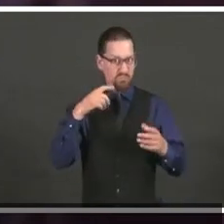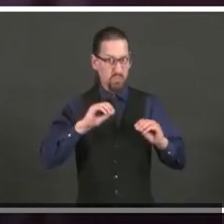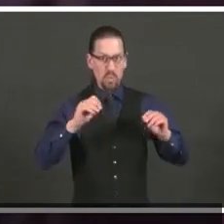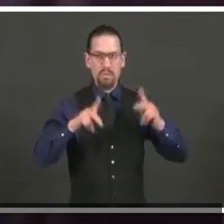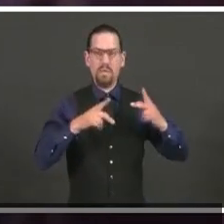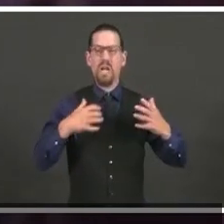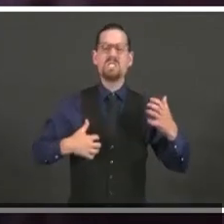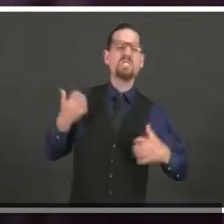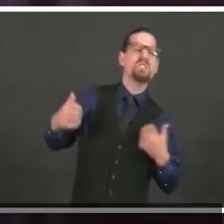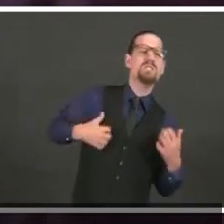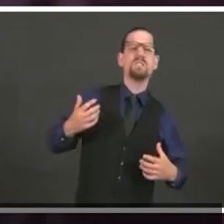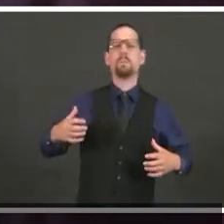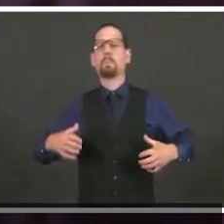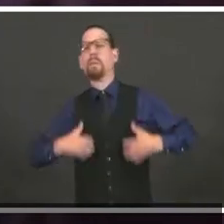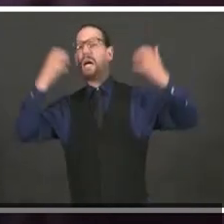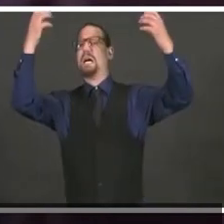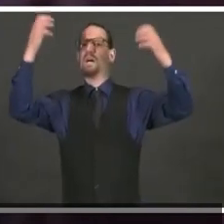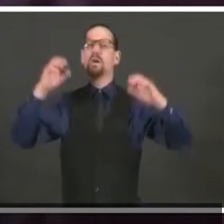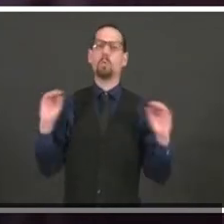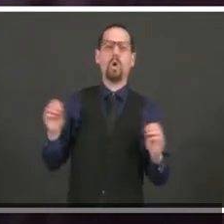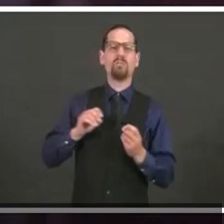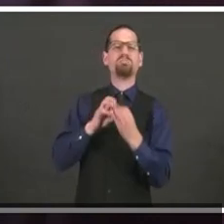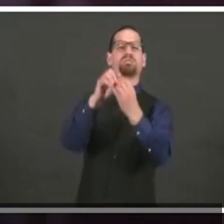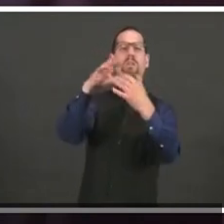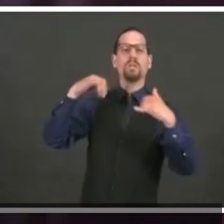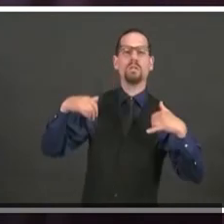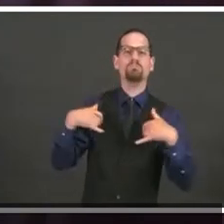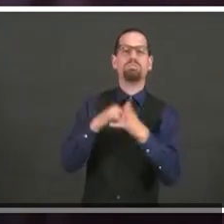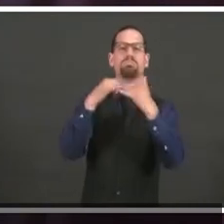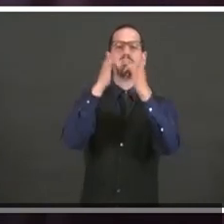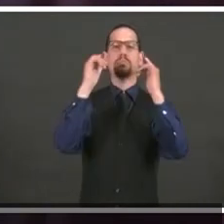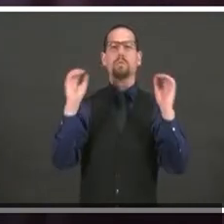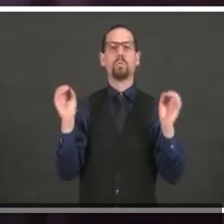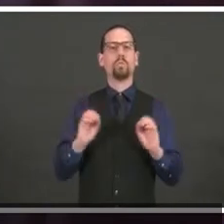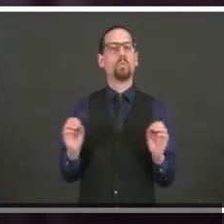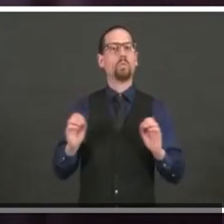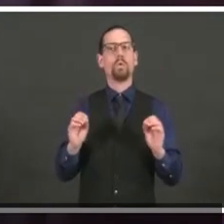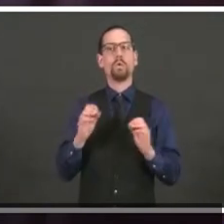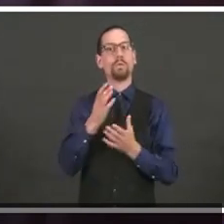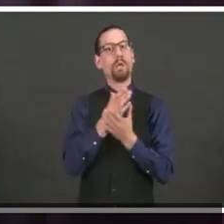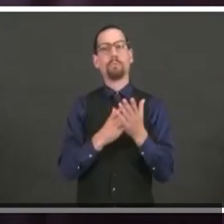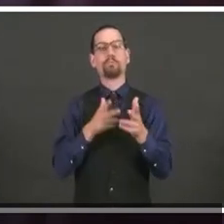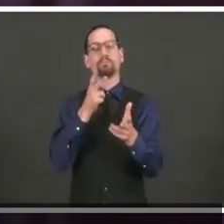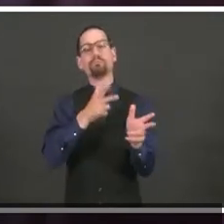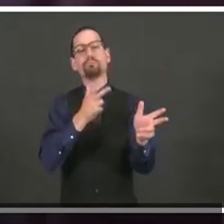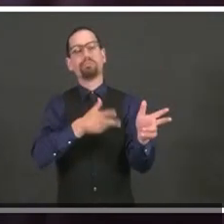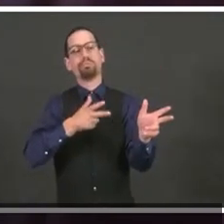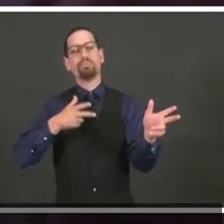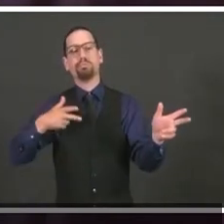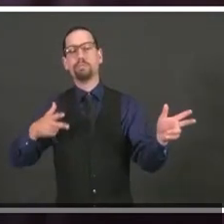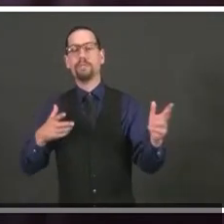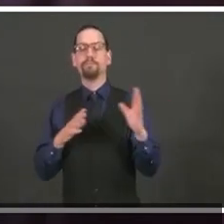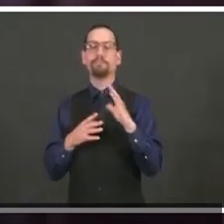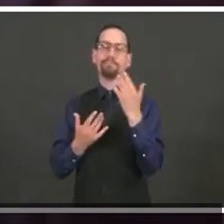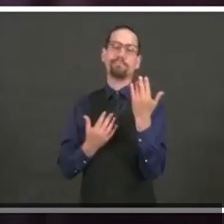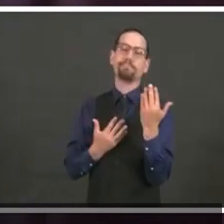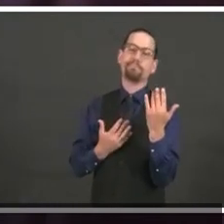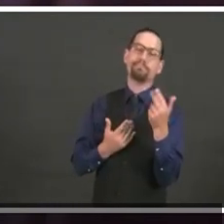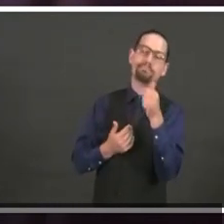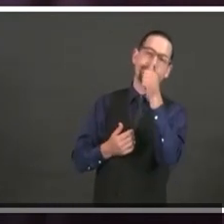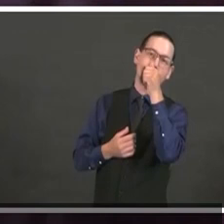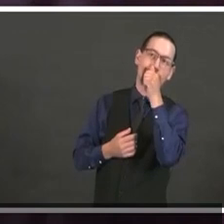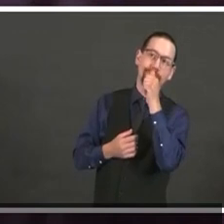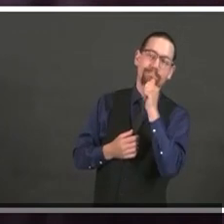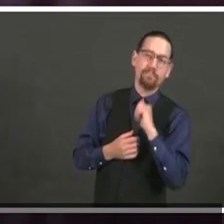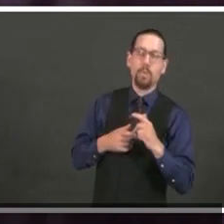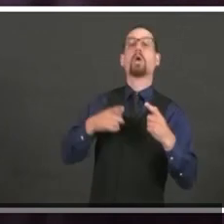were hot-tempered. Everybody just either waited or came back later. Thank you. Thank you for your patience and your